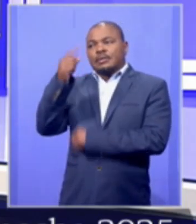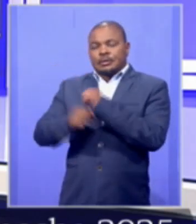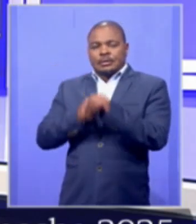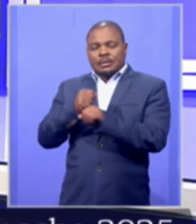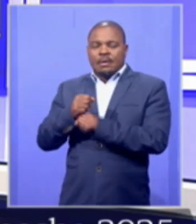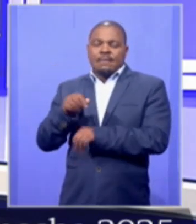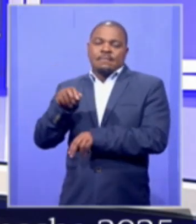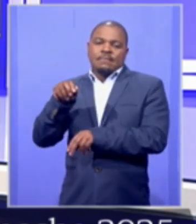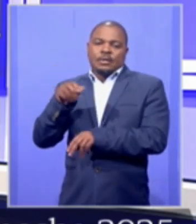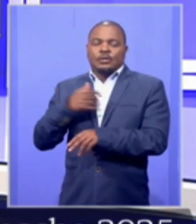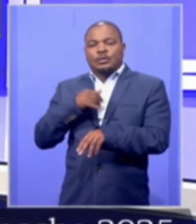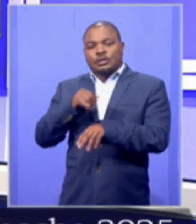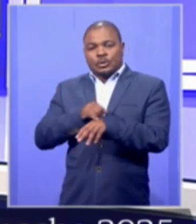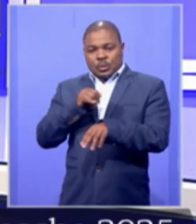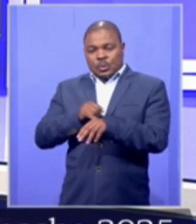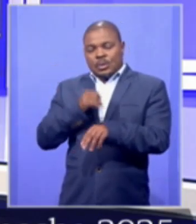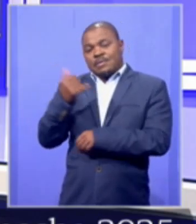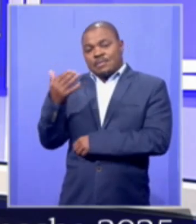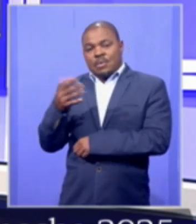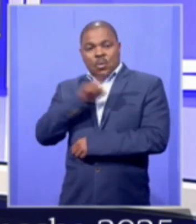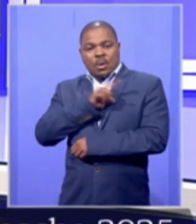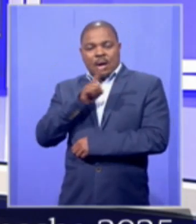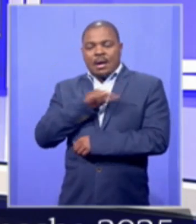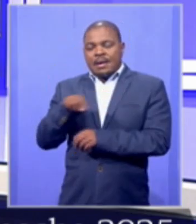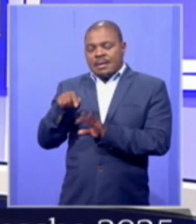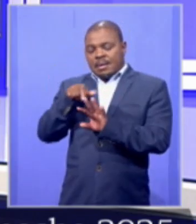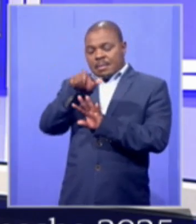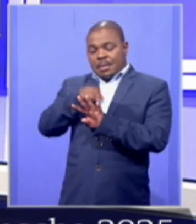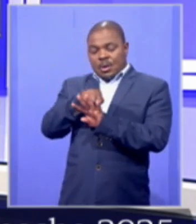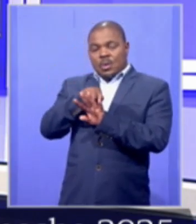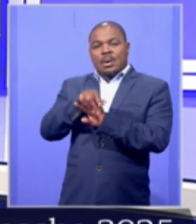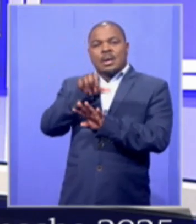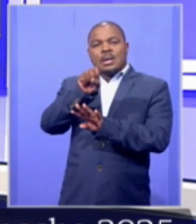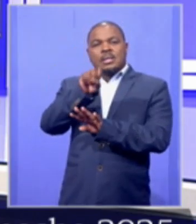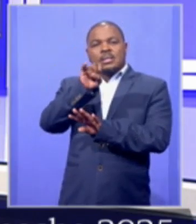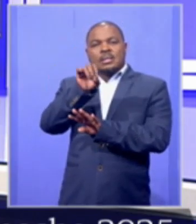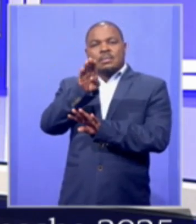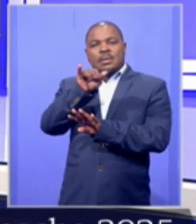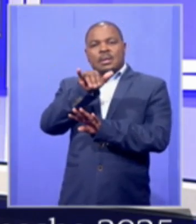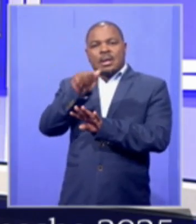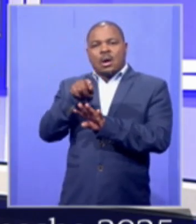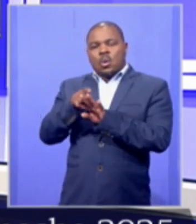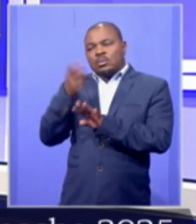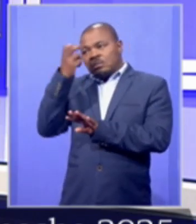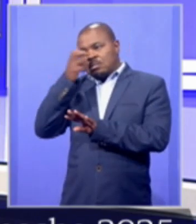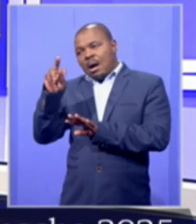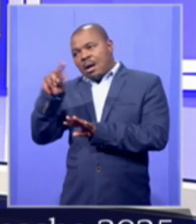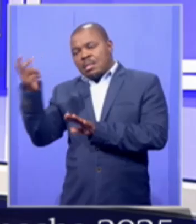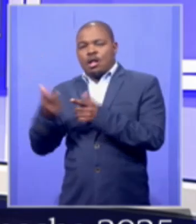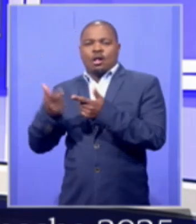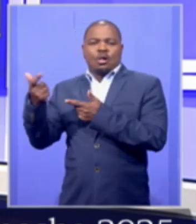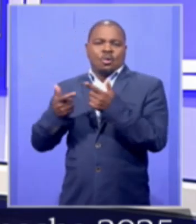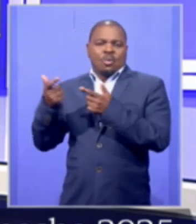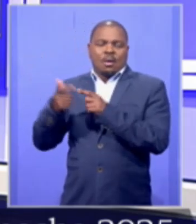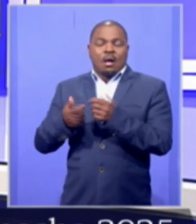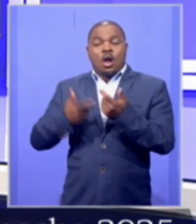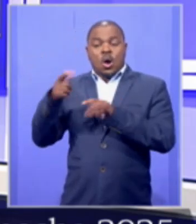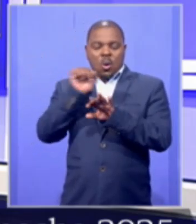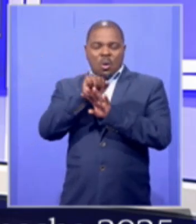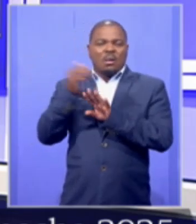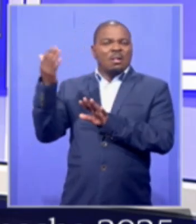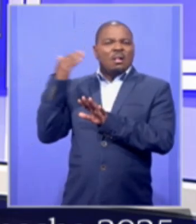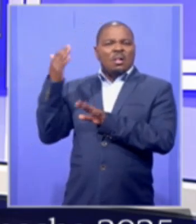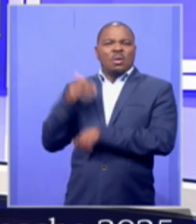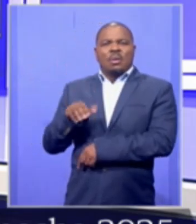tlang tebang le gore molatofadiwa wa ntlha Muzi Sibiya a tlhomamise moeledi yo montšhwa. Seno ke morago ga gore moeledi wa